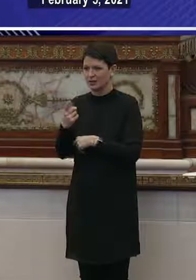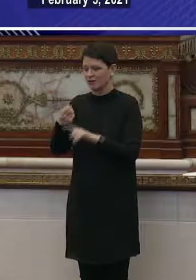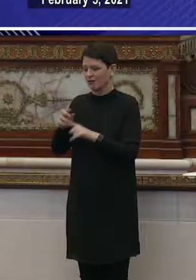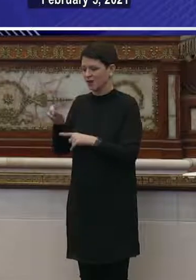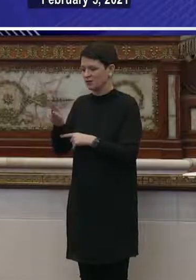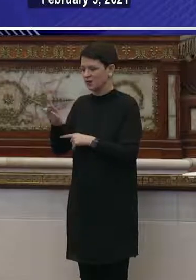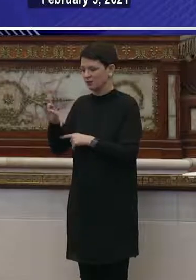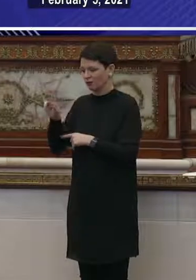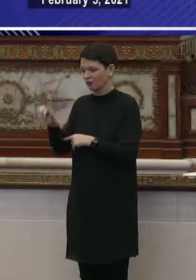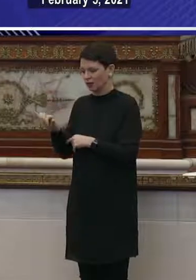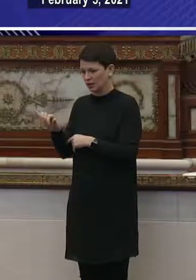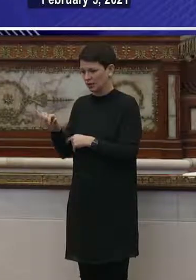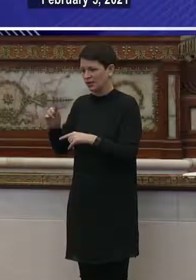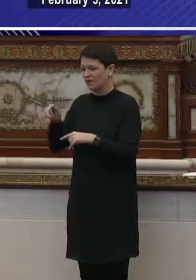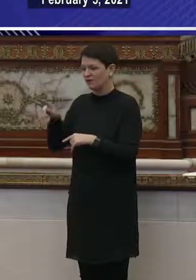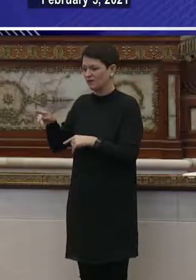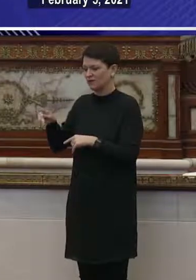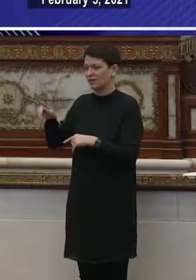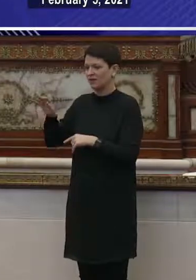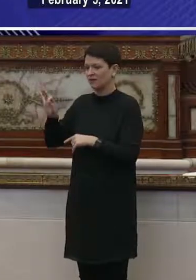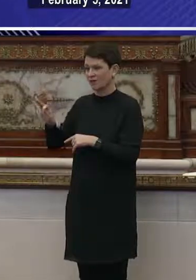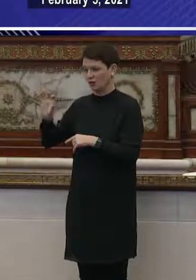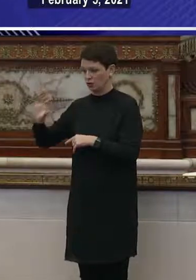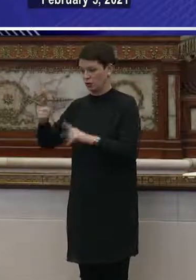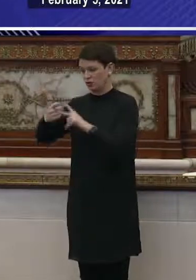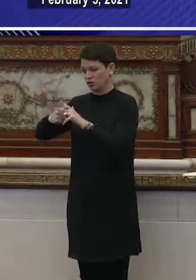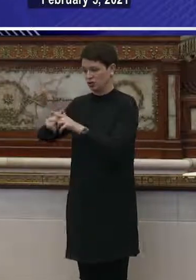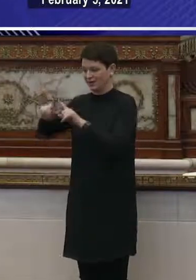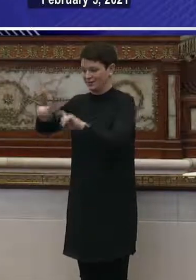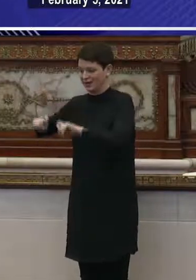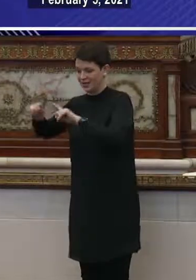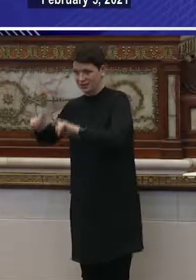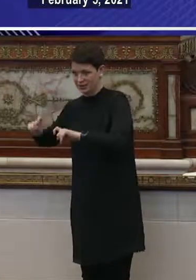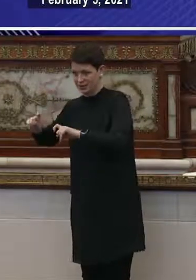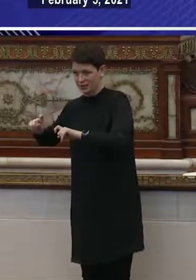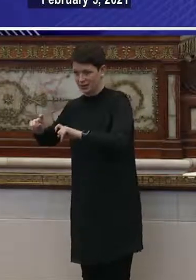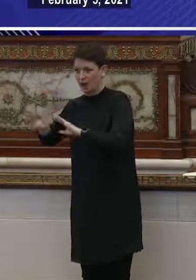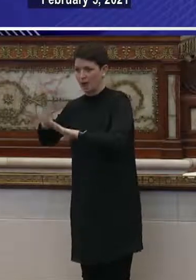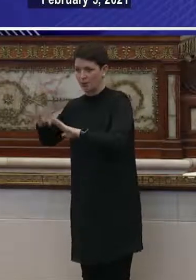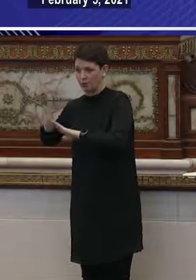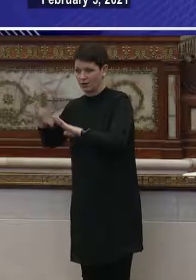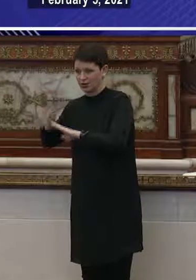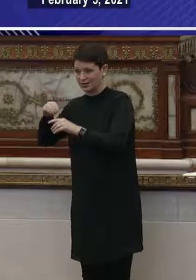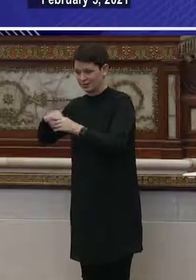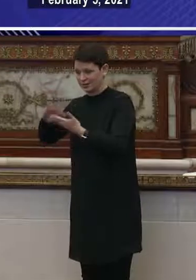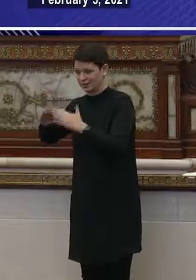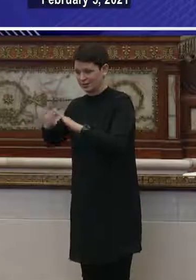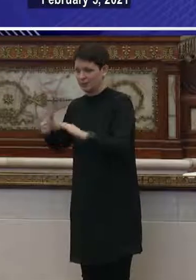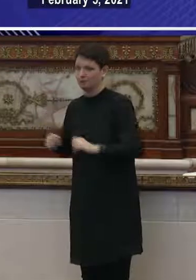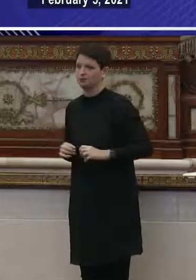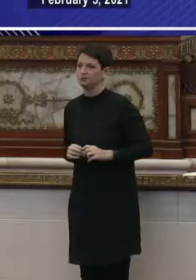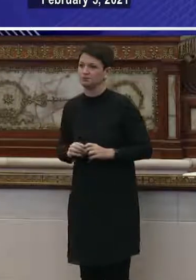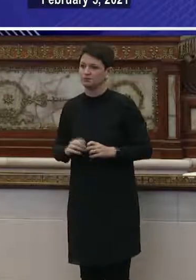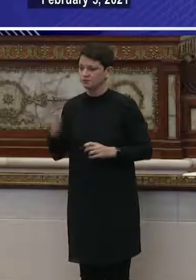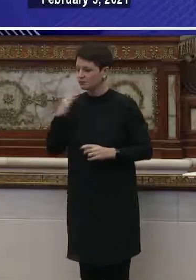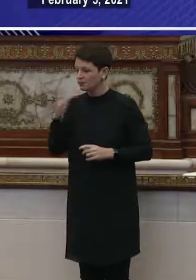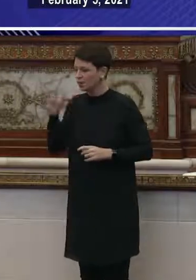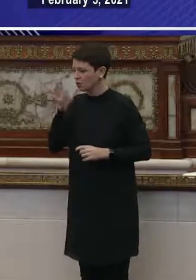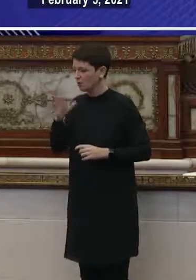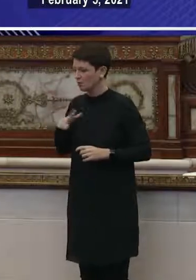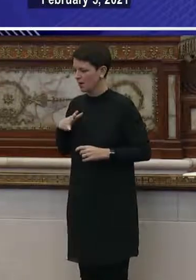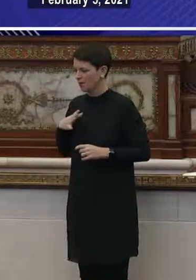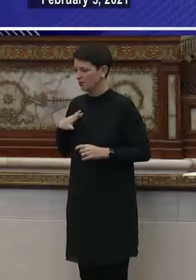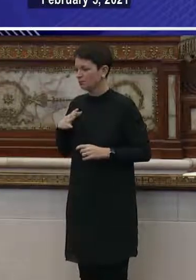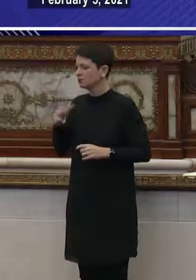Farley that Philly Fighting COVID began testing operations in the city. Thank you, Madam.